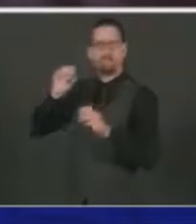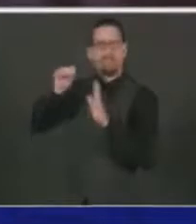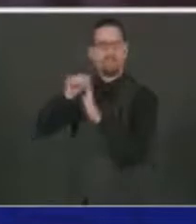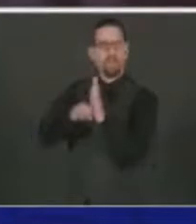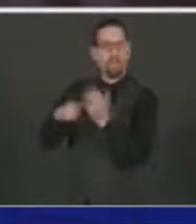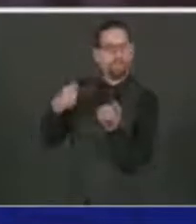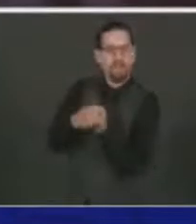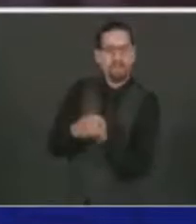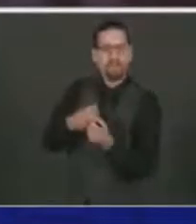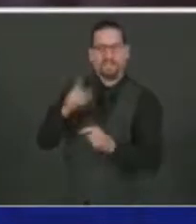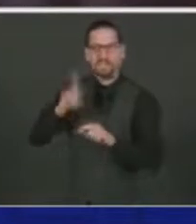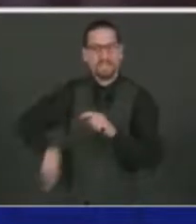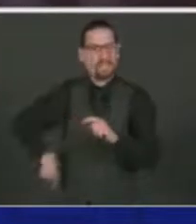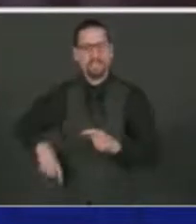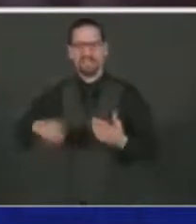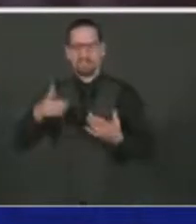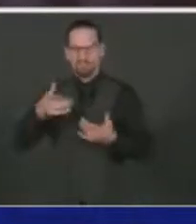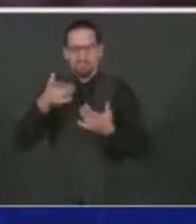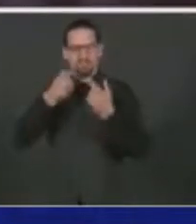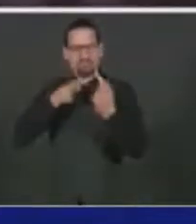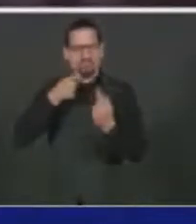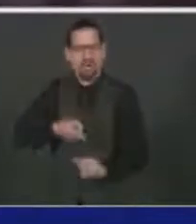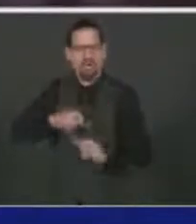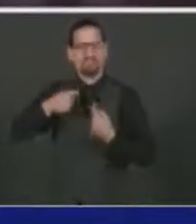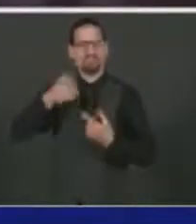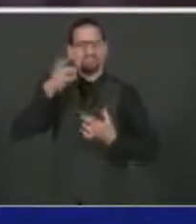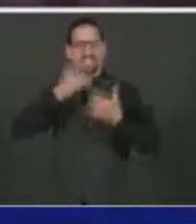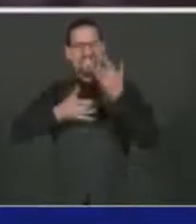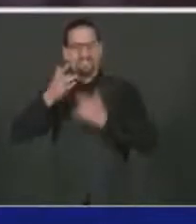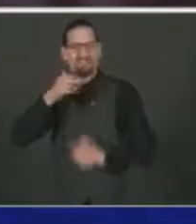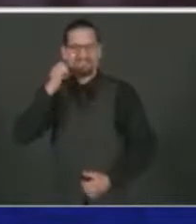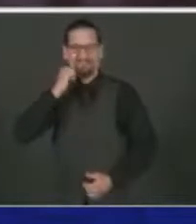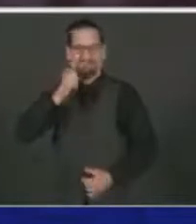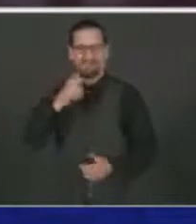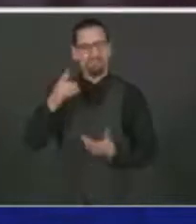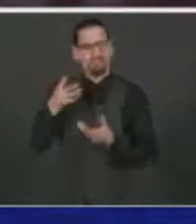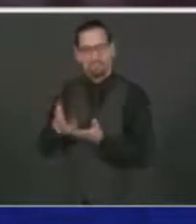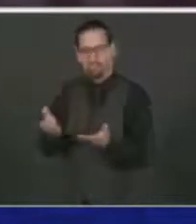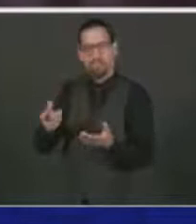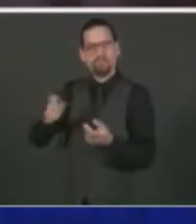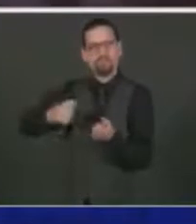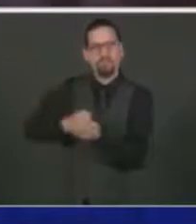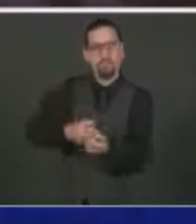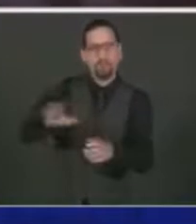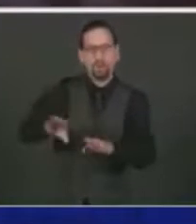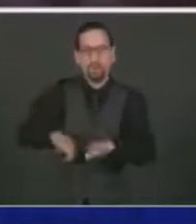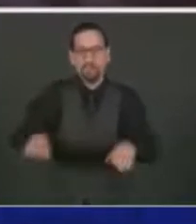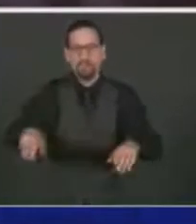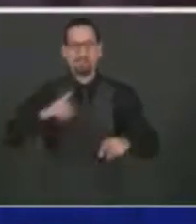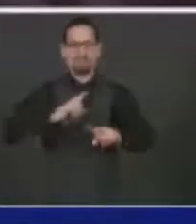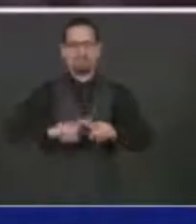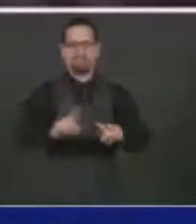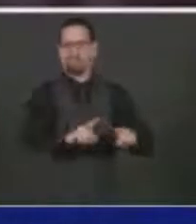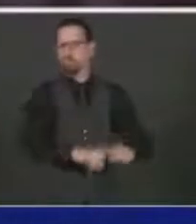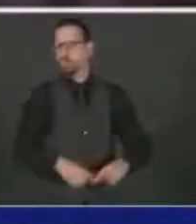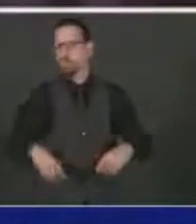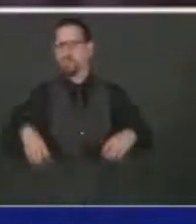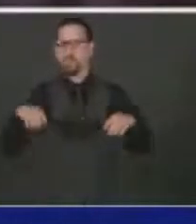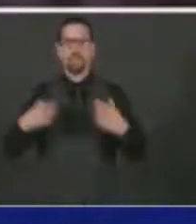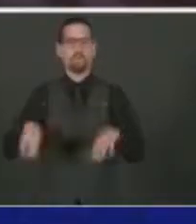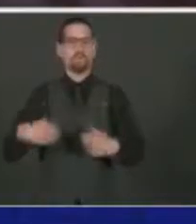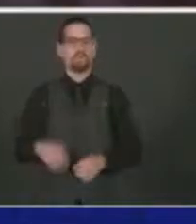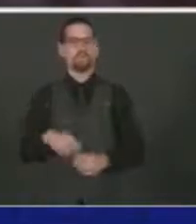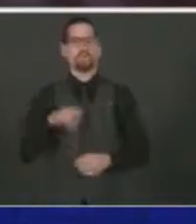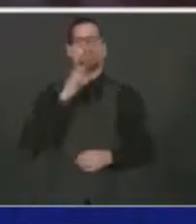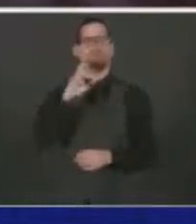food on their children's table. So I'm leaning into this initiative. This is what Rhode Island's all about, taking